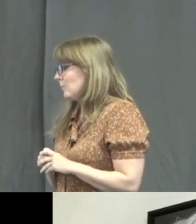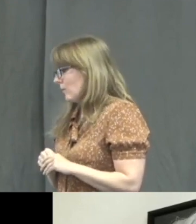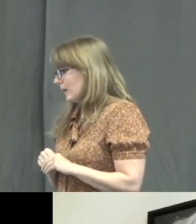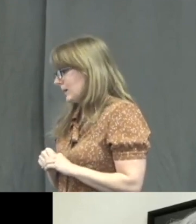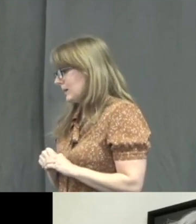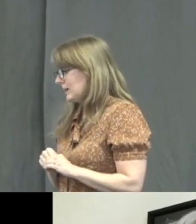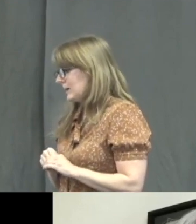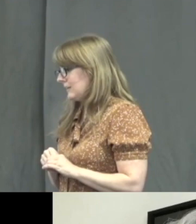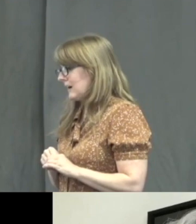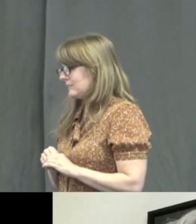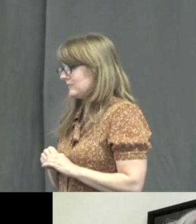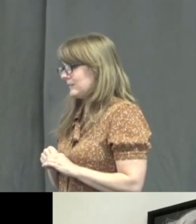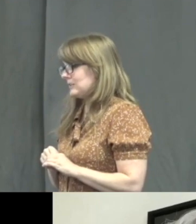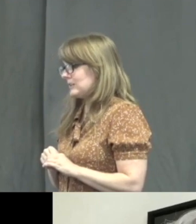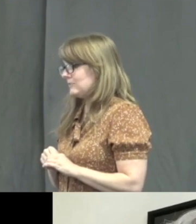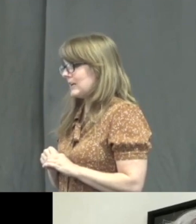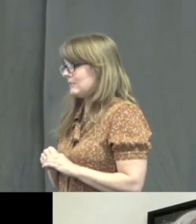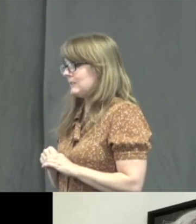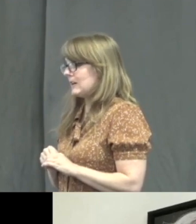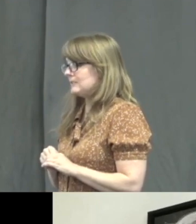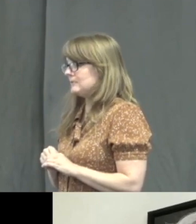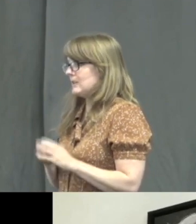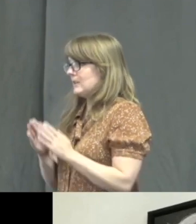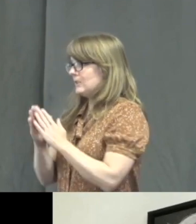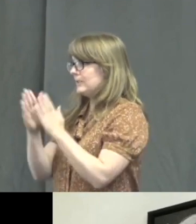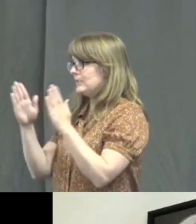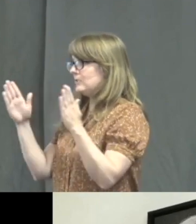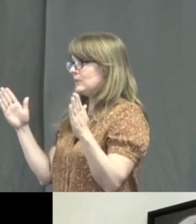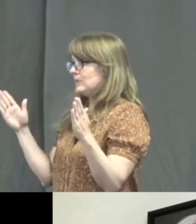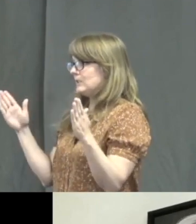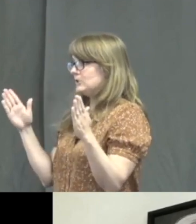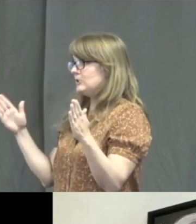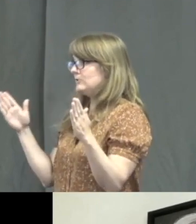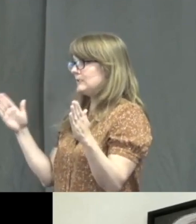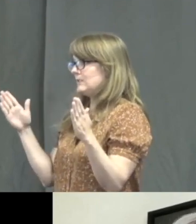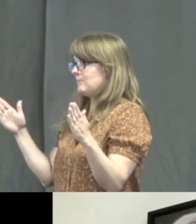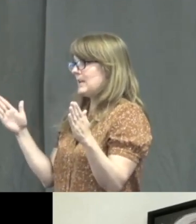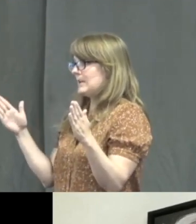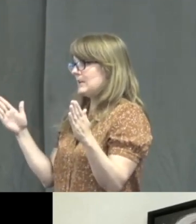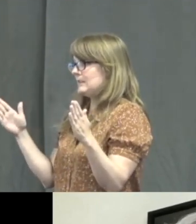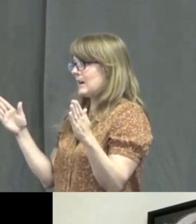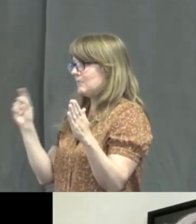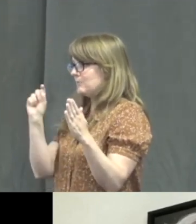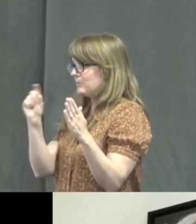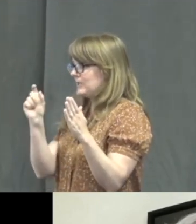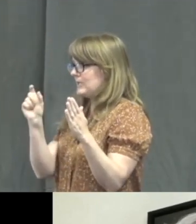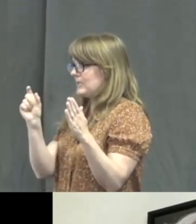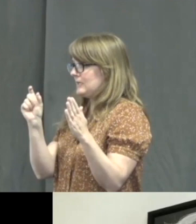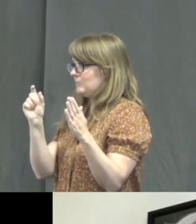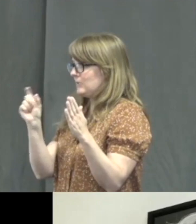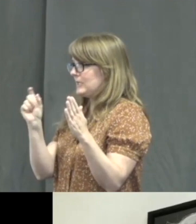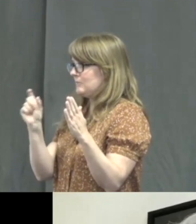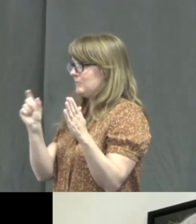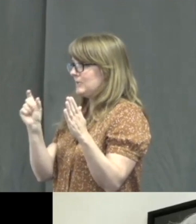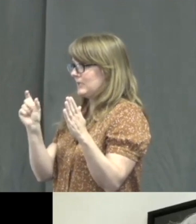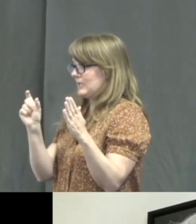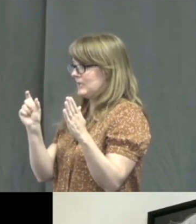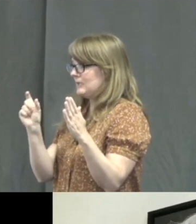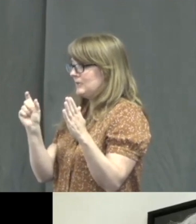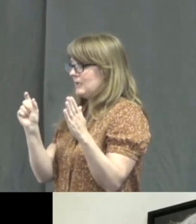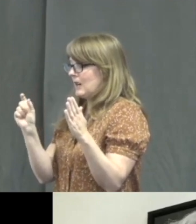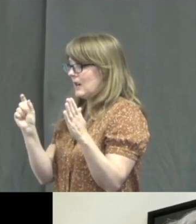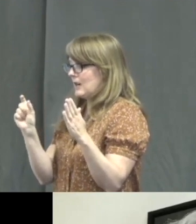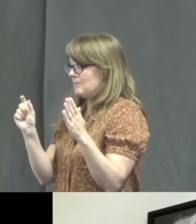even more in that situation, right? Because when you were choosing a mate in that pre-breeding